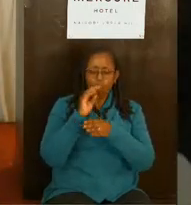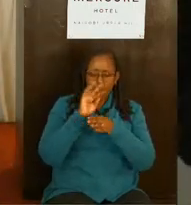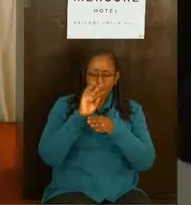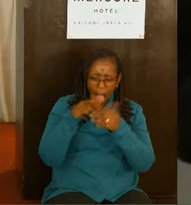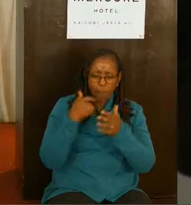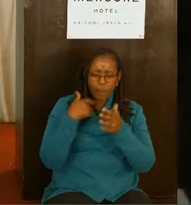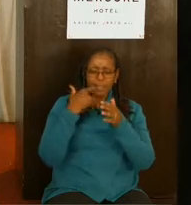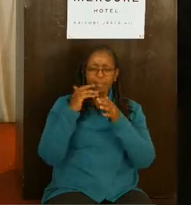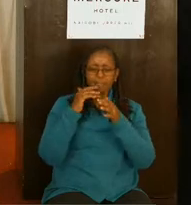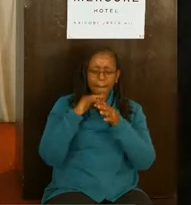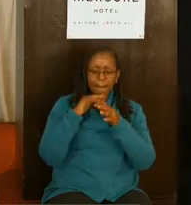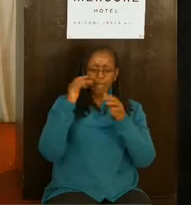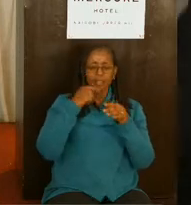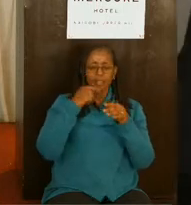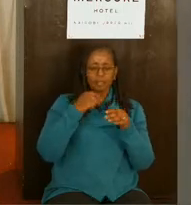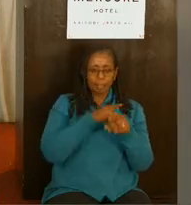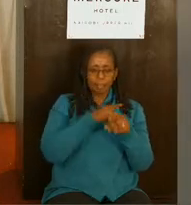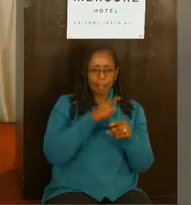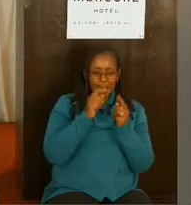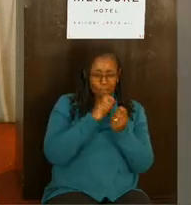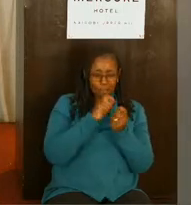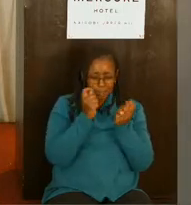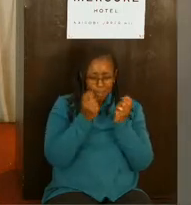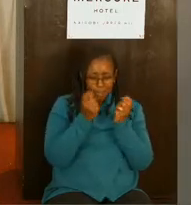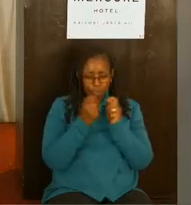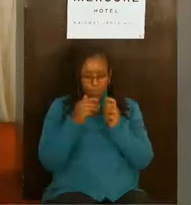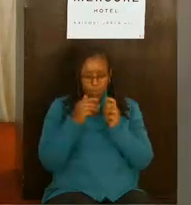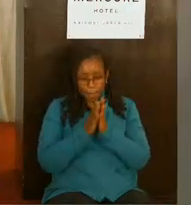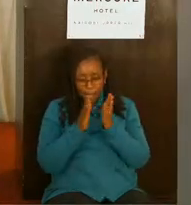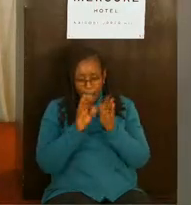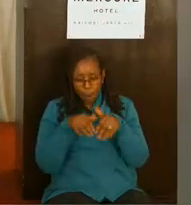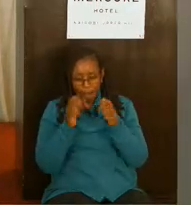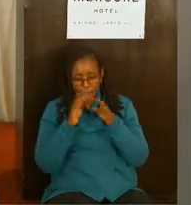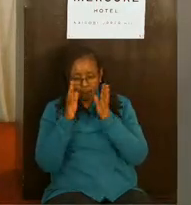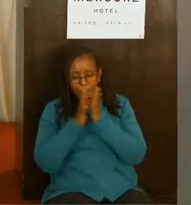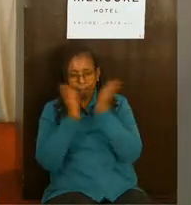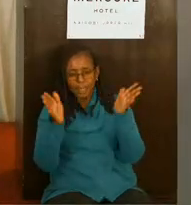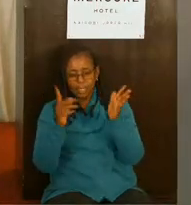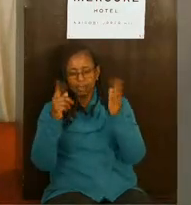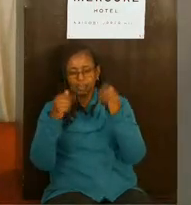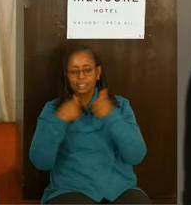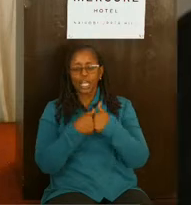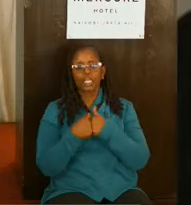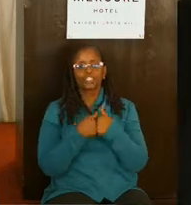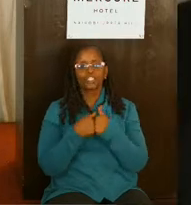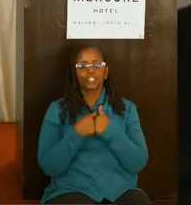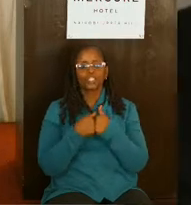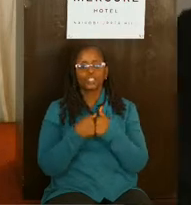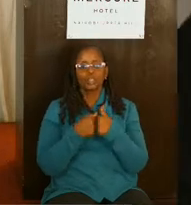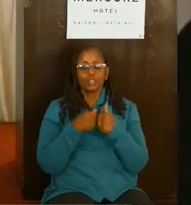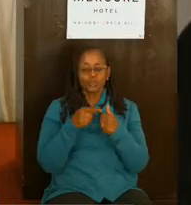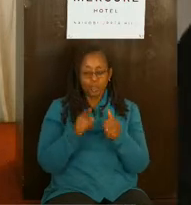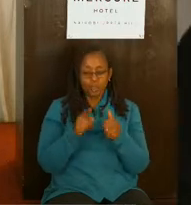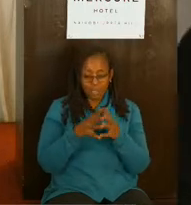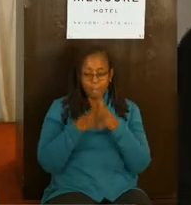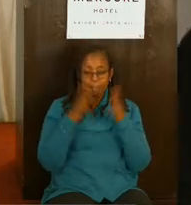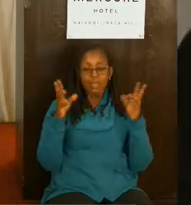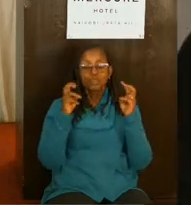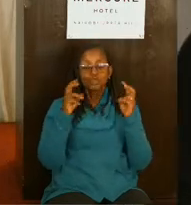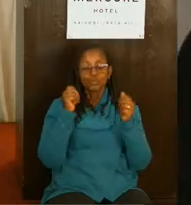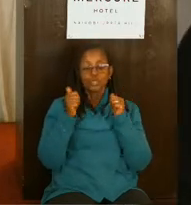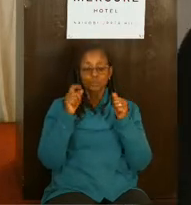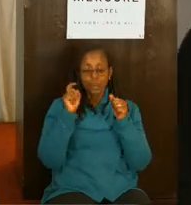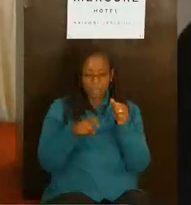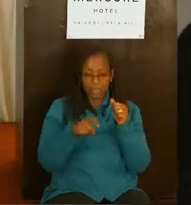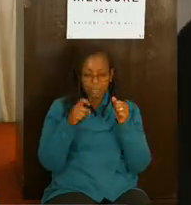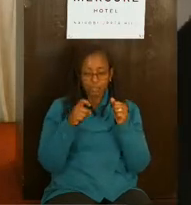but translating it to the public implication has always been a challenge and so that's a big one that we must